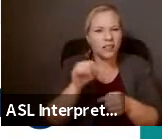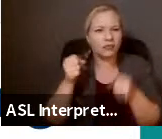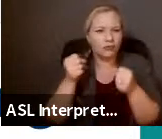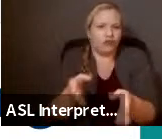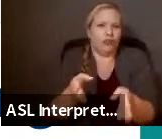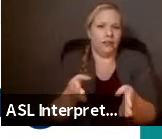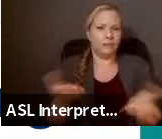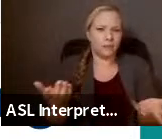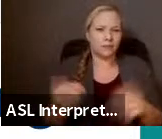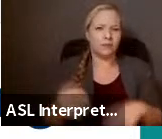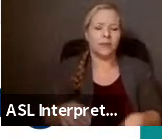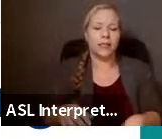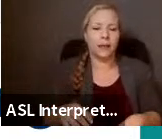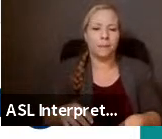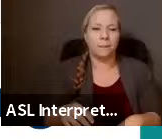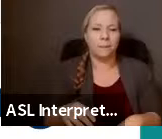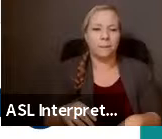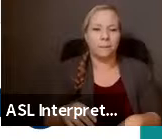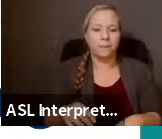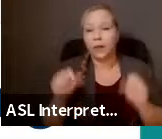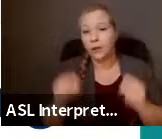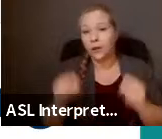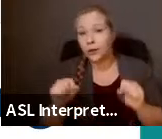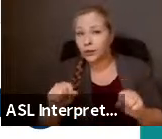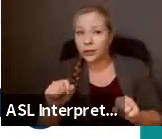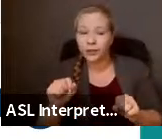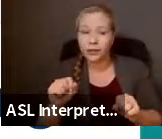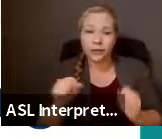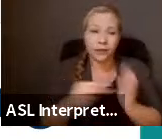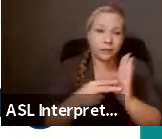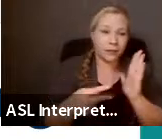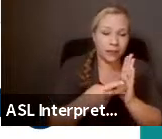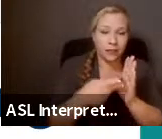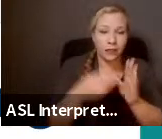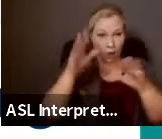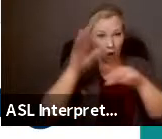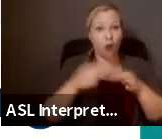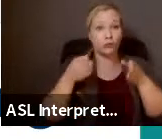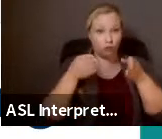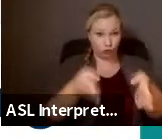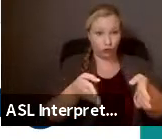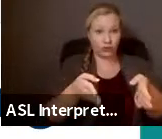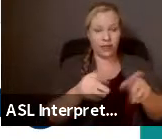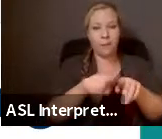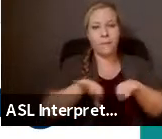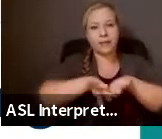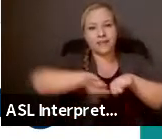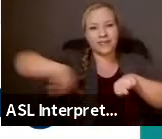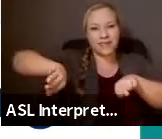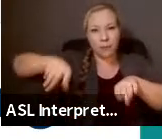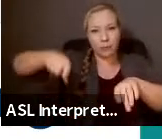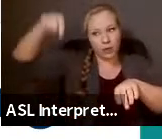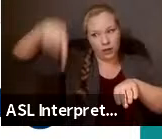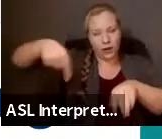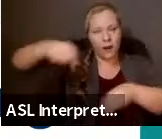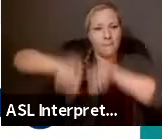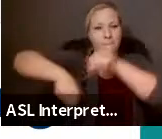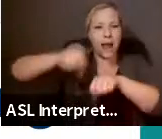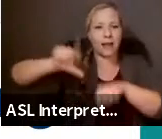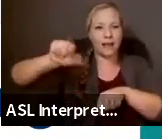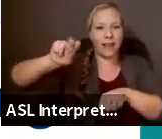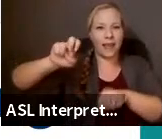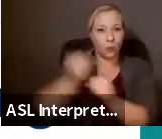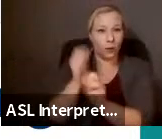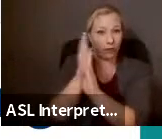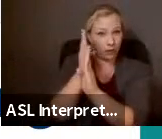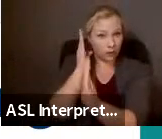mean anything from a separated on-street protected bike lane to a fully separated shared use path. We